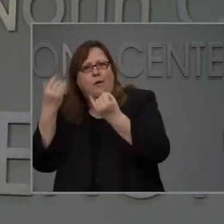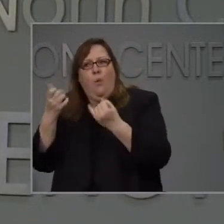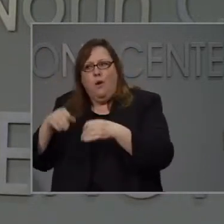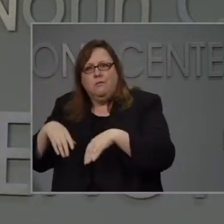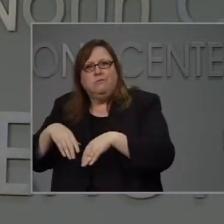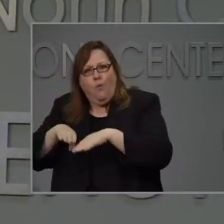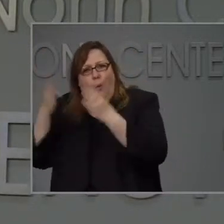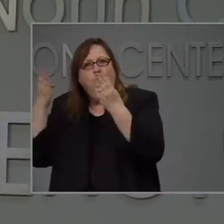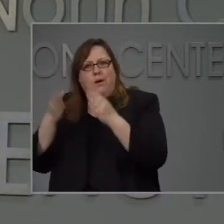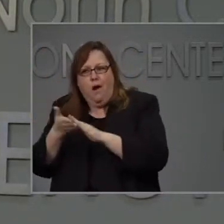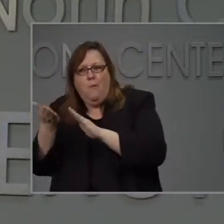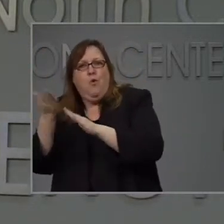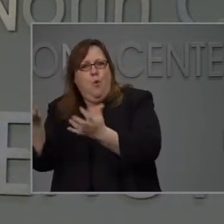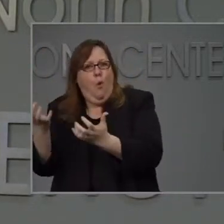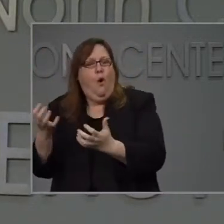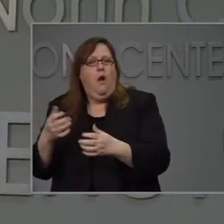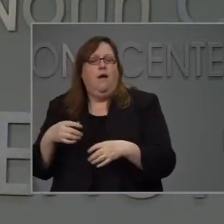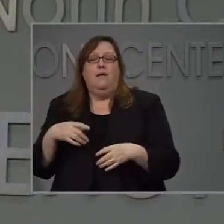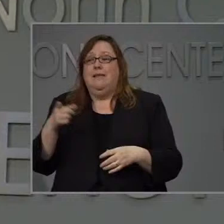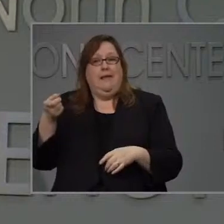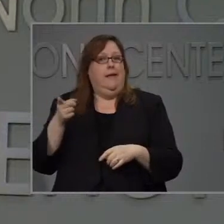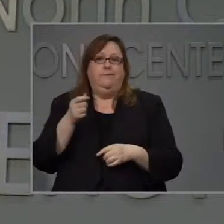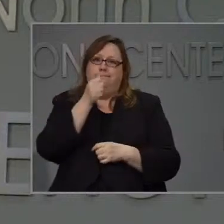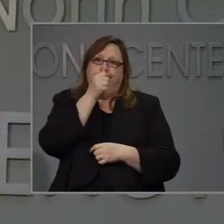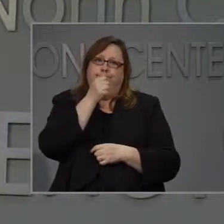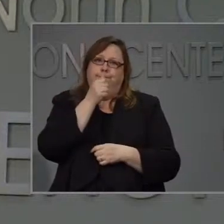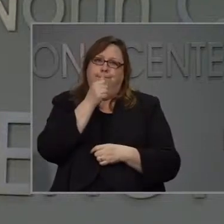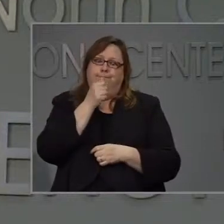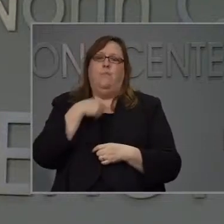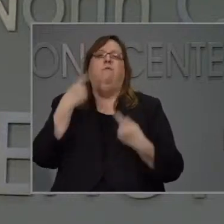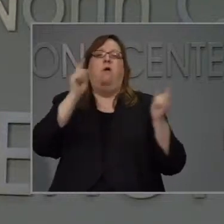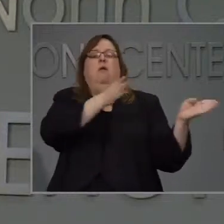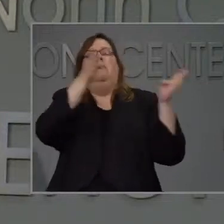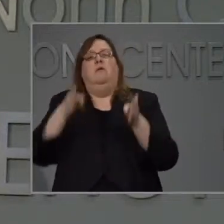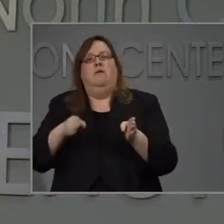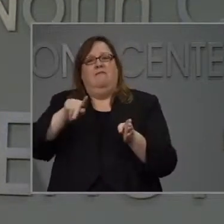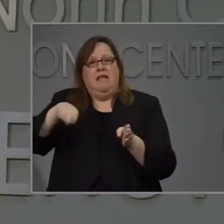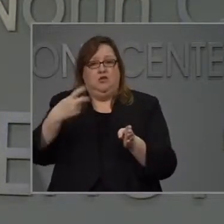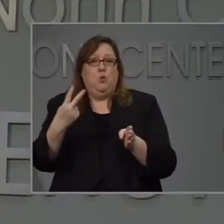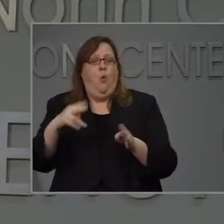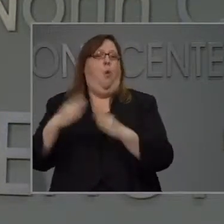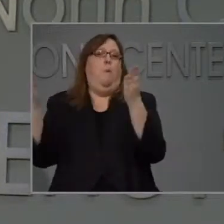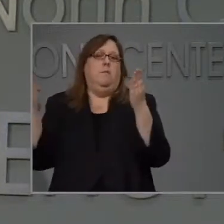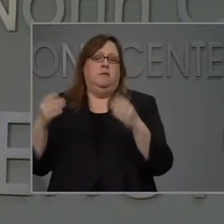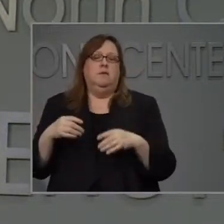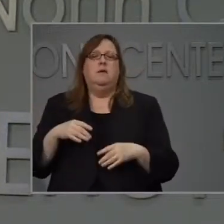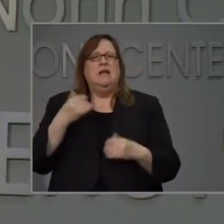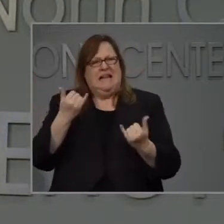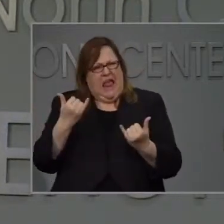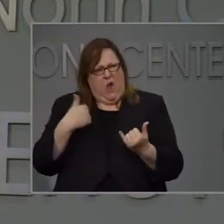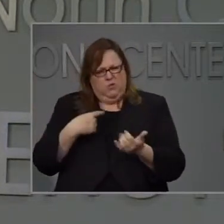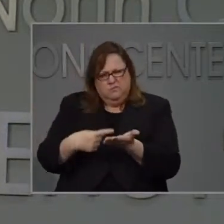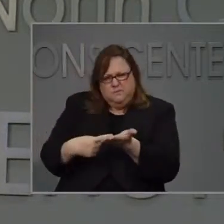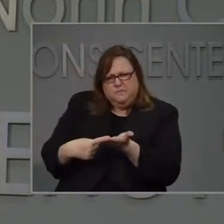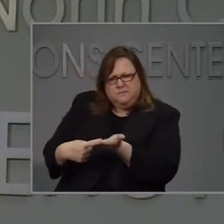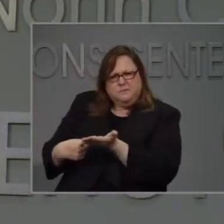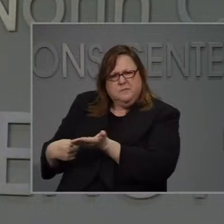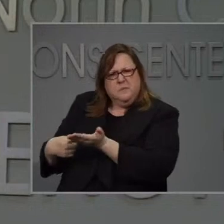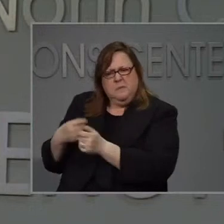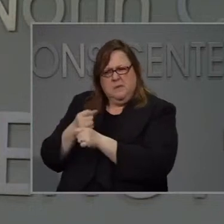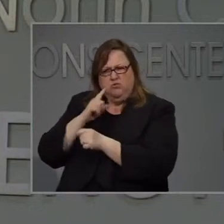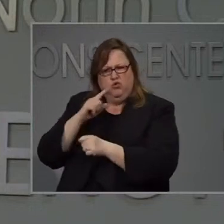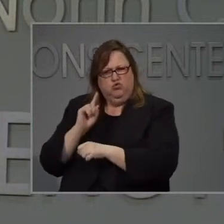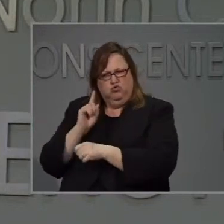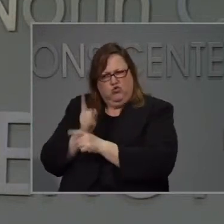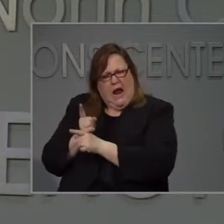able to operate until we get to phase 2. We are working with them to make sure that we have the right